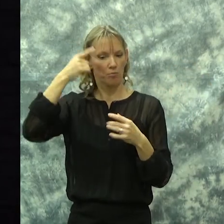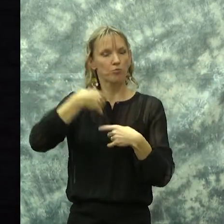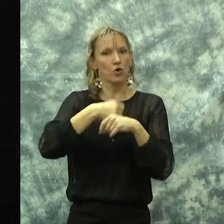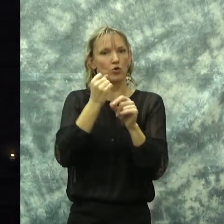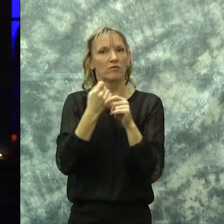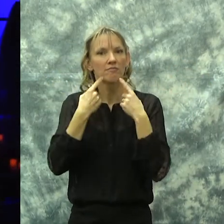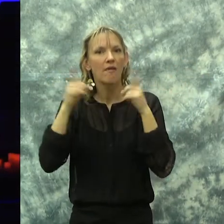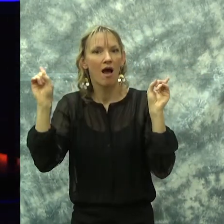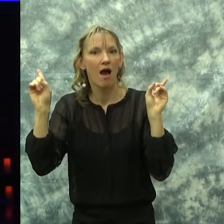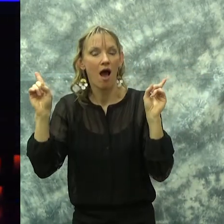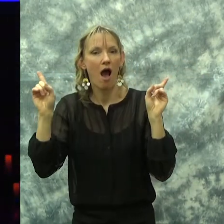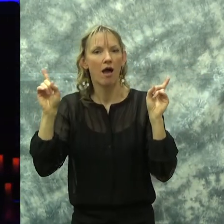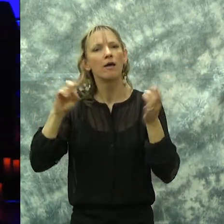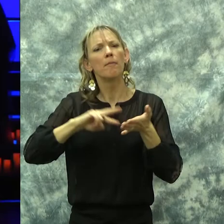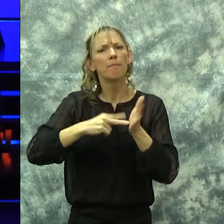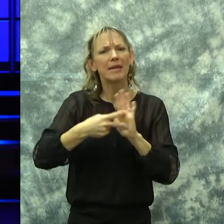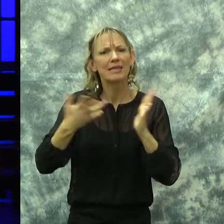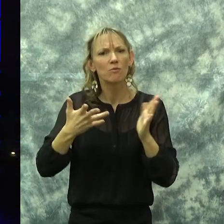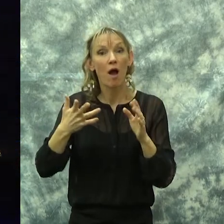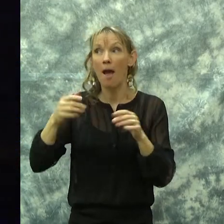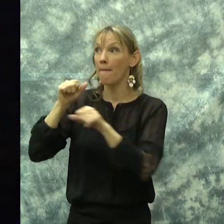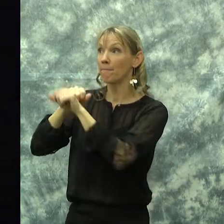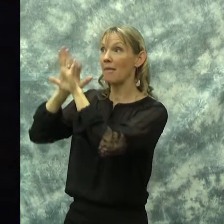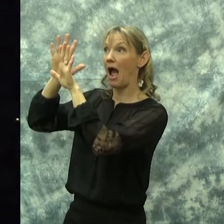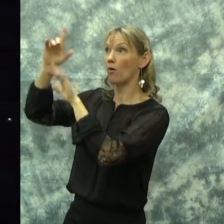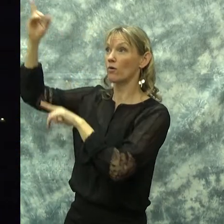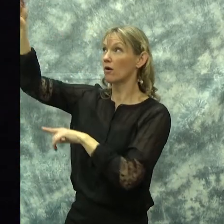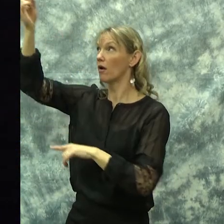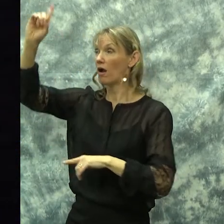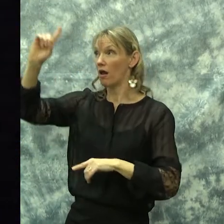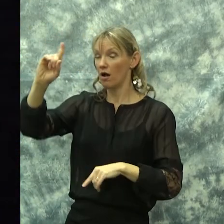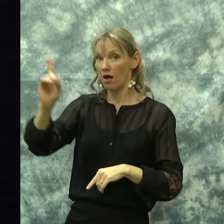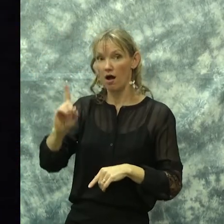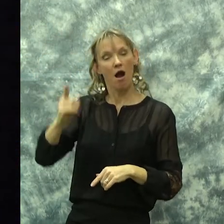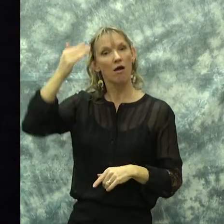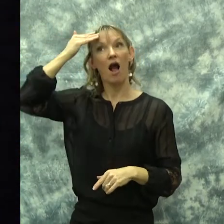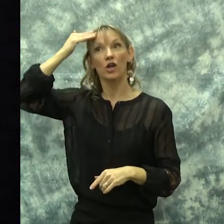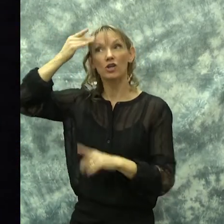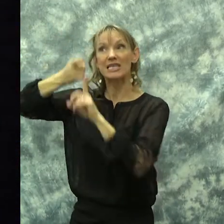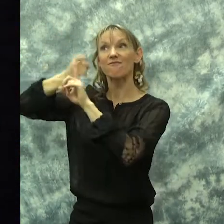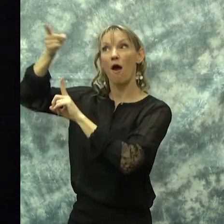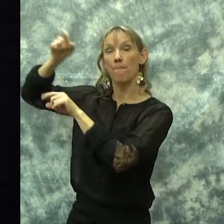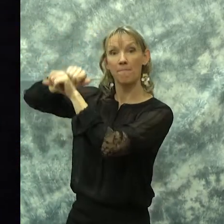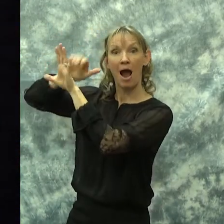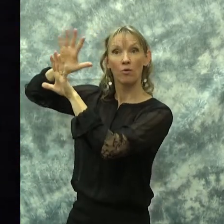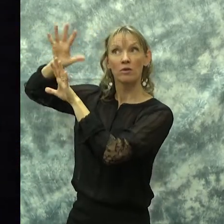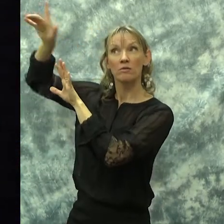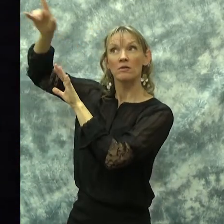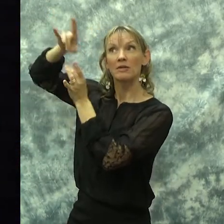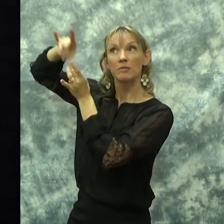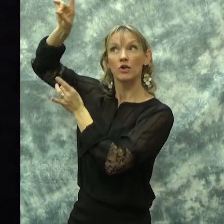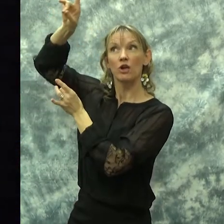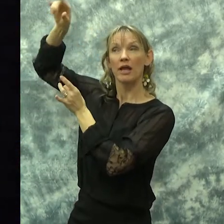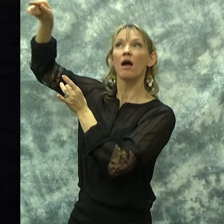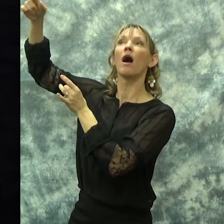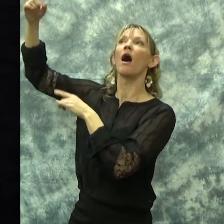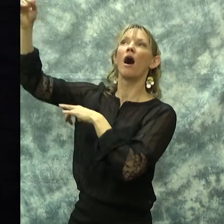means to say is you start heading down that mountain, you take the consciousness that you gained on that mountain with